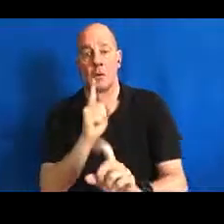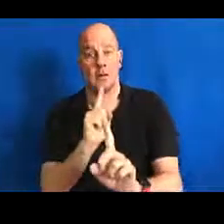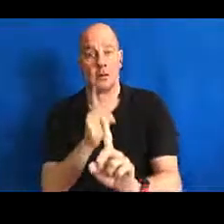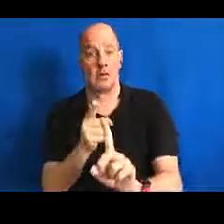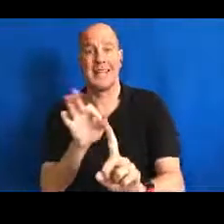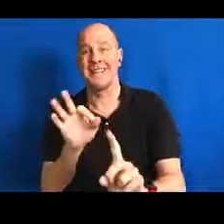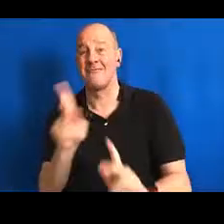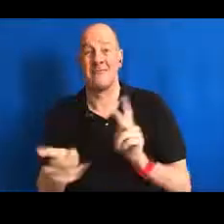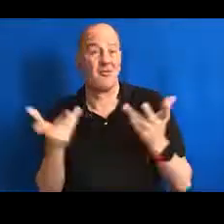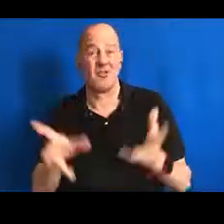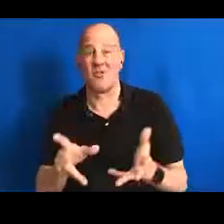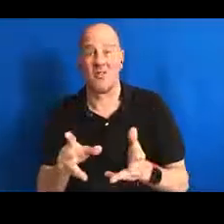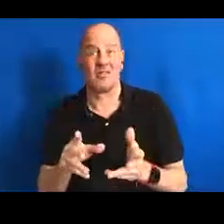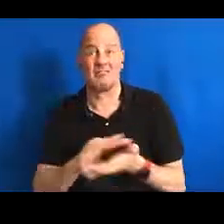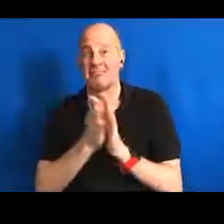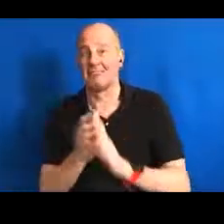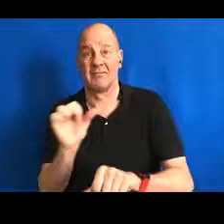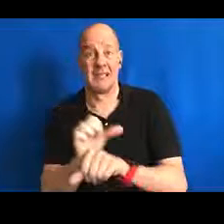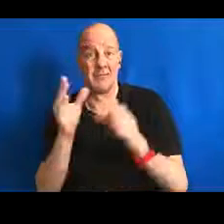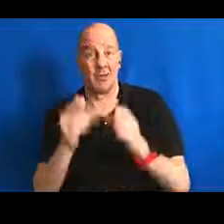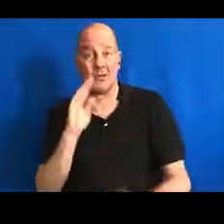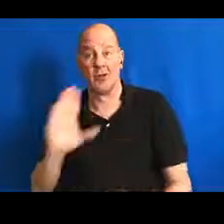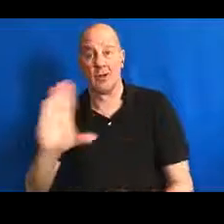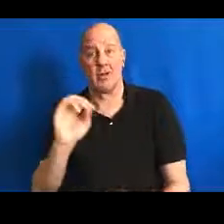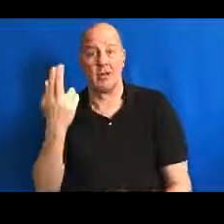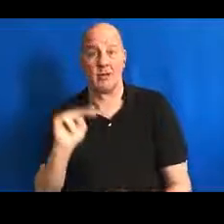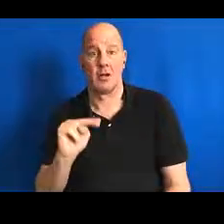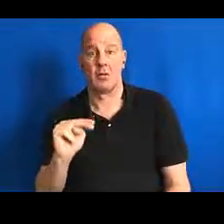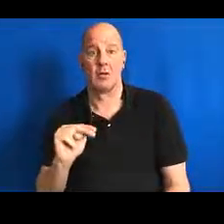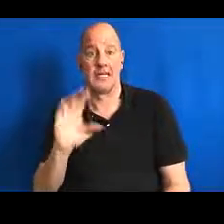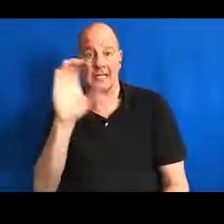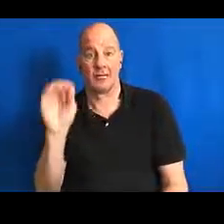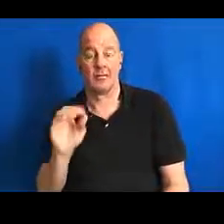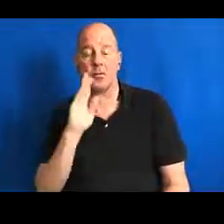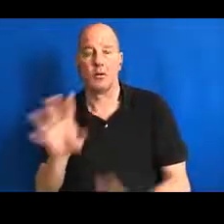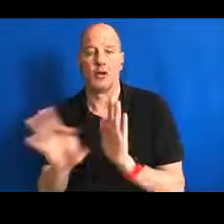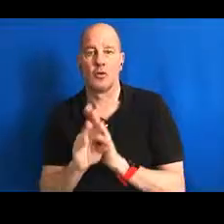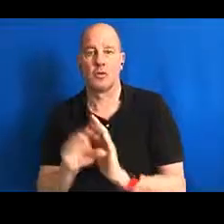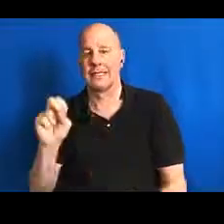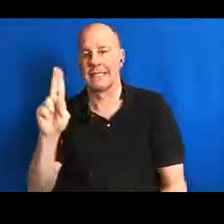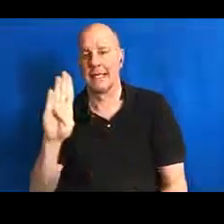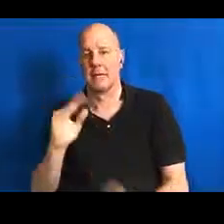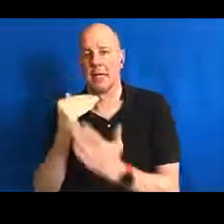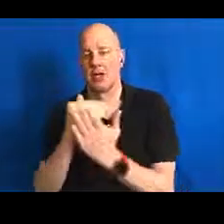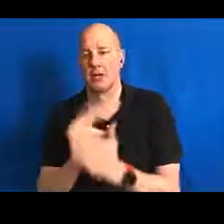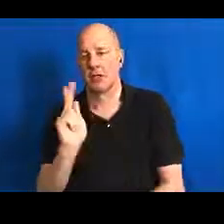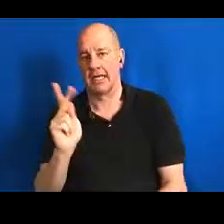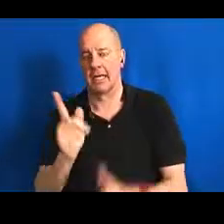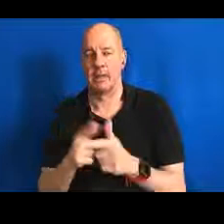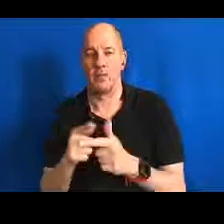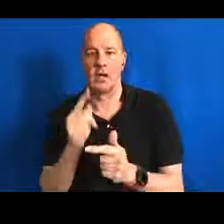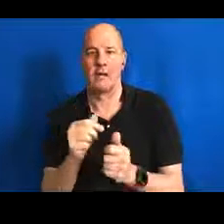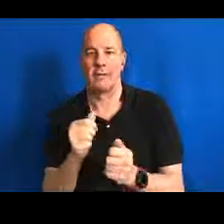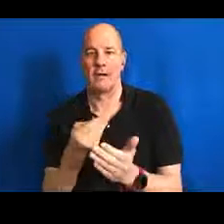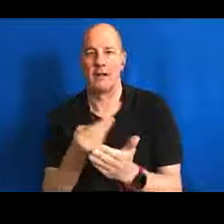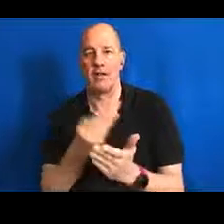be employees of their own company, they'll be choosing Subchapter K, and then they'll be getting that like pass-through income.